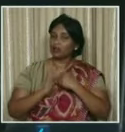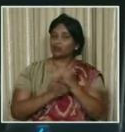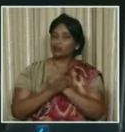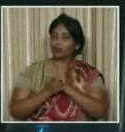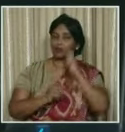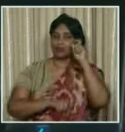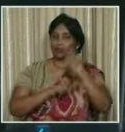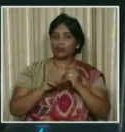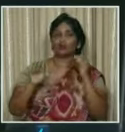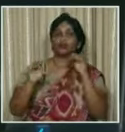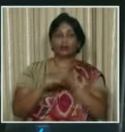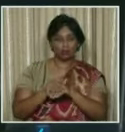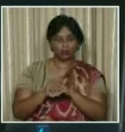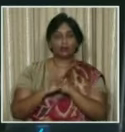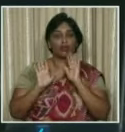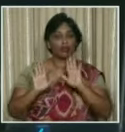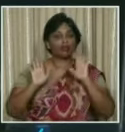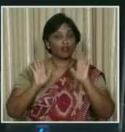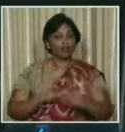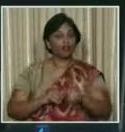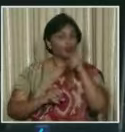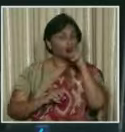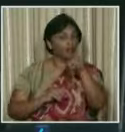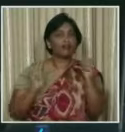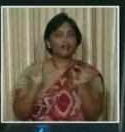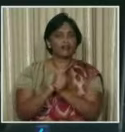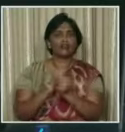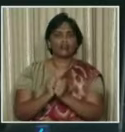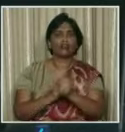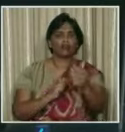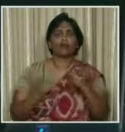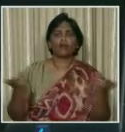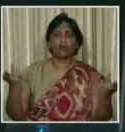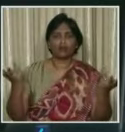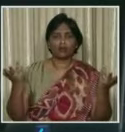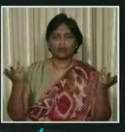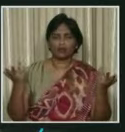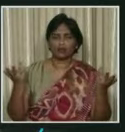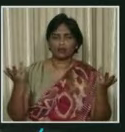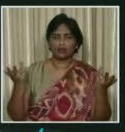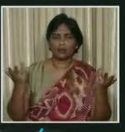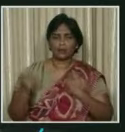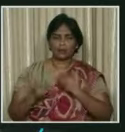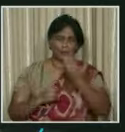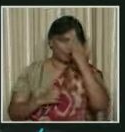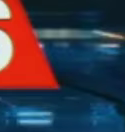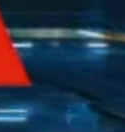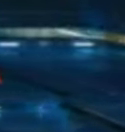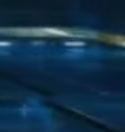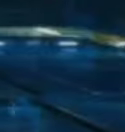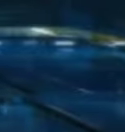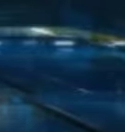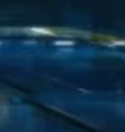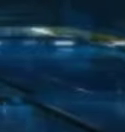No, what did you okay. did you stand up for your own community? Please. Right? Don't talk. Let the deputy minister take it up.